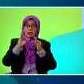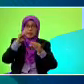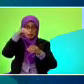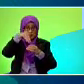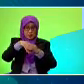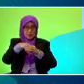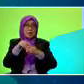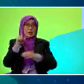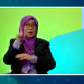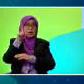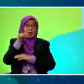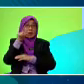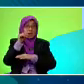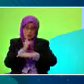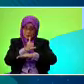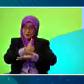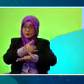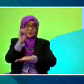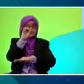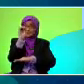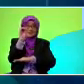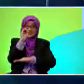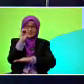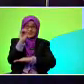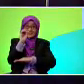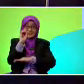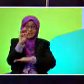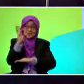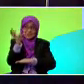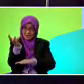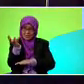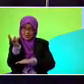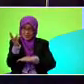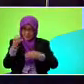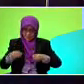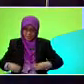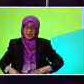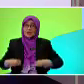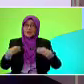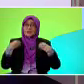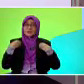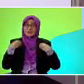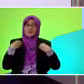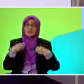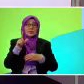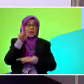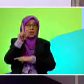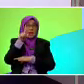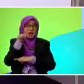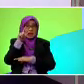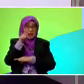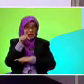in tap water. Okay. Yes, it's true. Lime juice is just like vinegar. Yep. It is high in acidity.